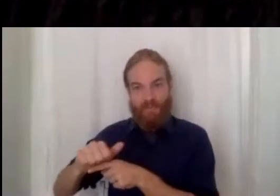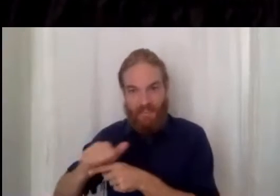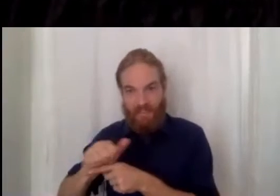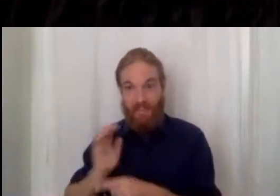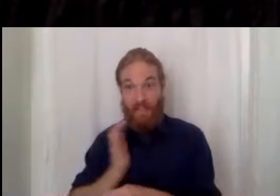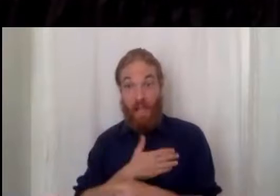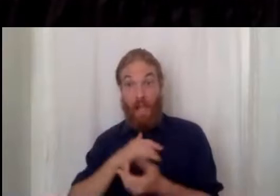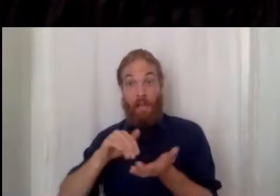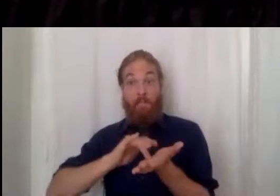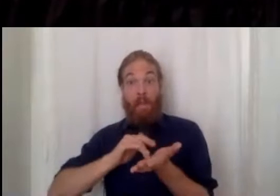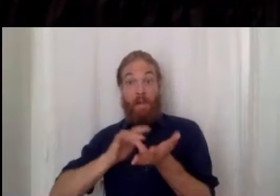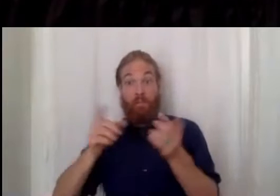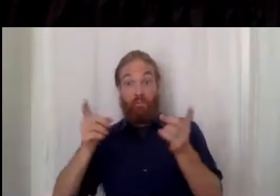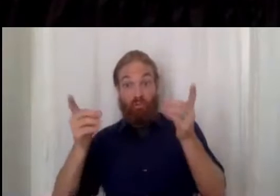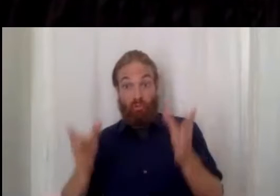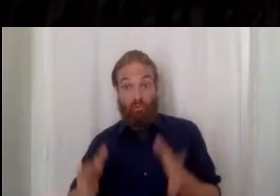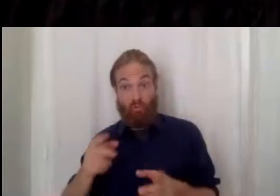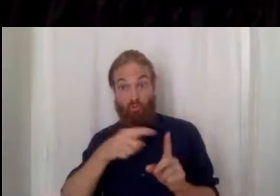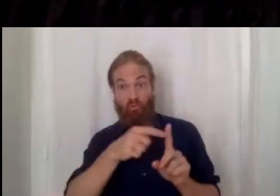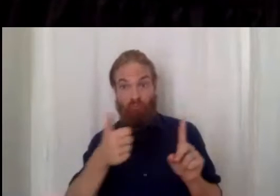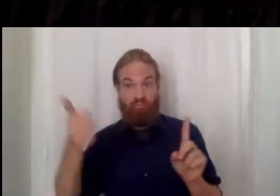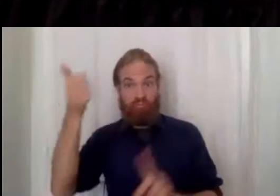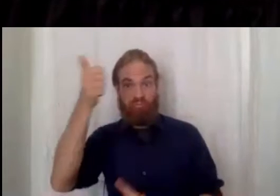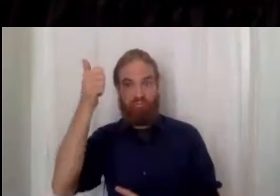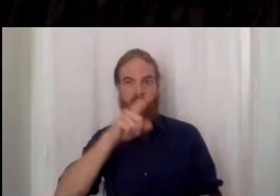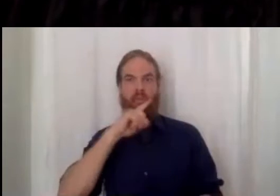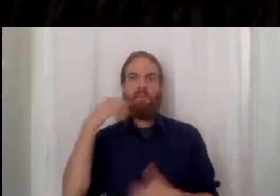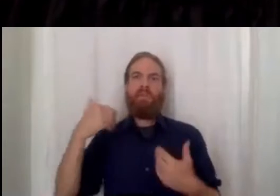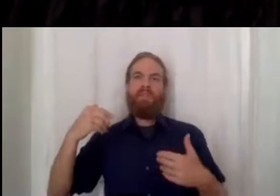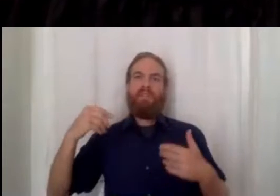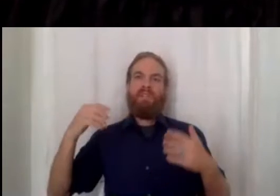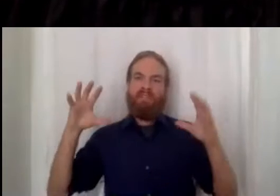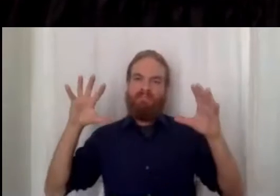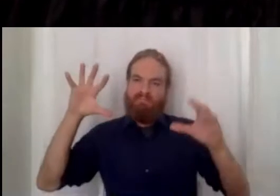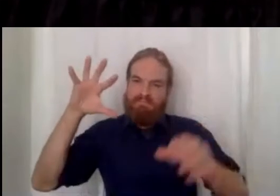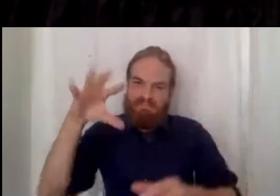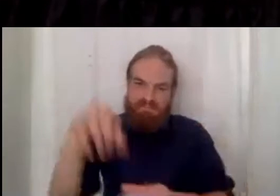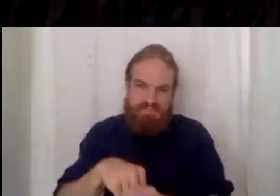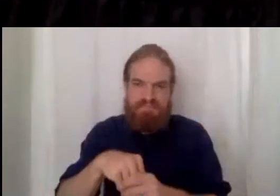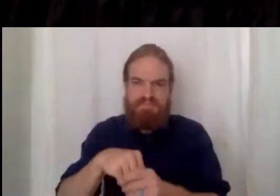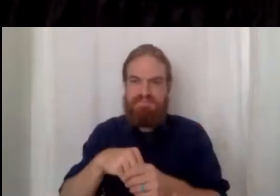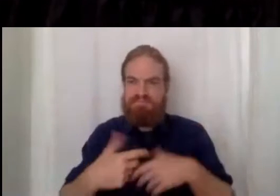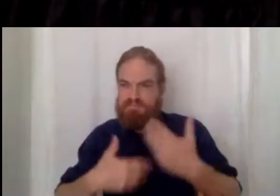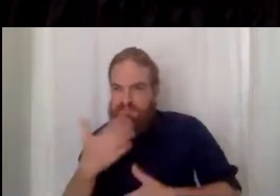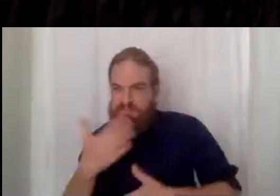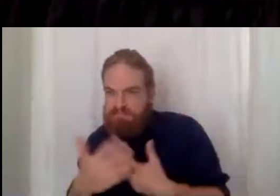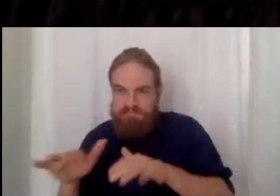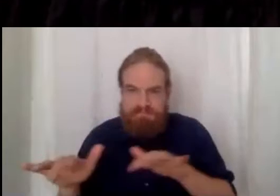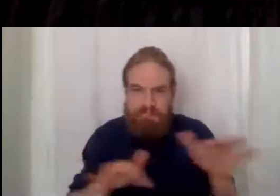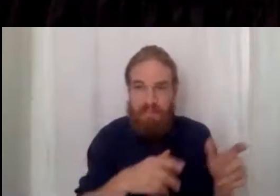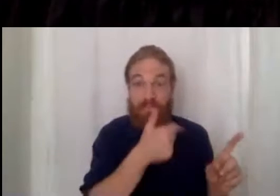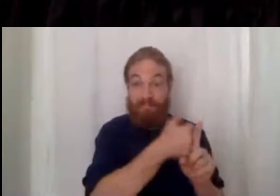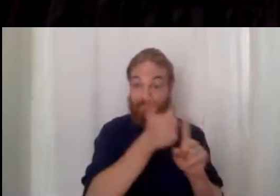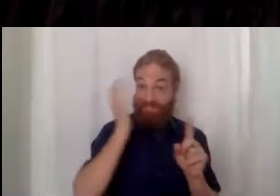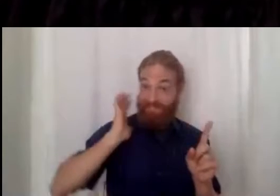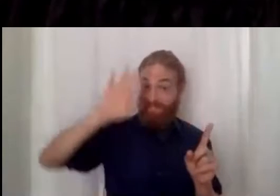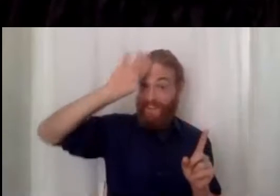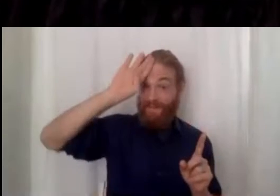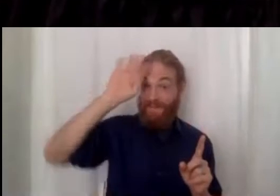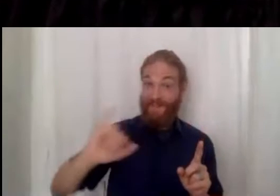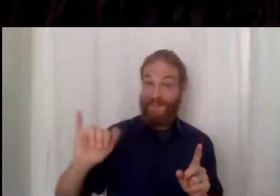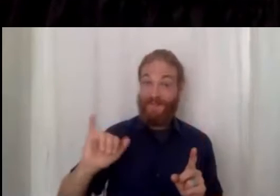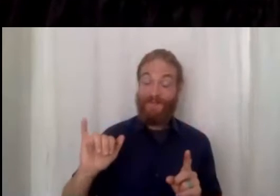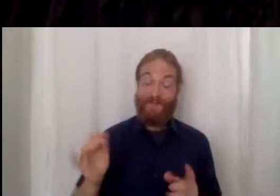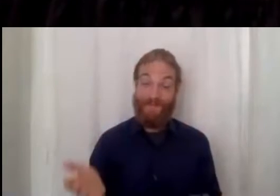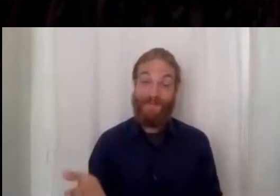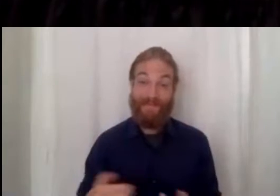highly involved, tremendous. When she used to work at the fire department, she was one of the leaders that had initiated